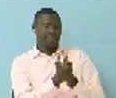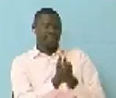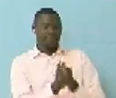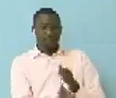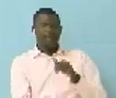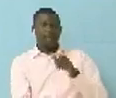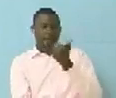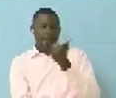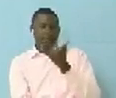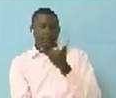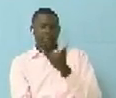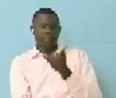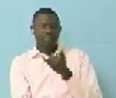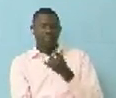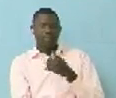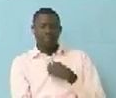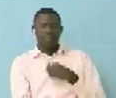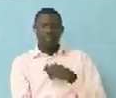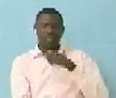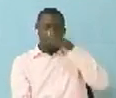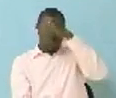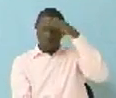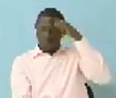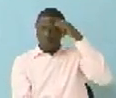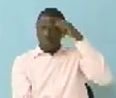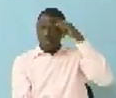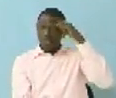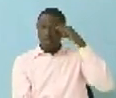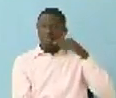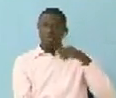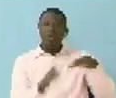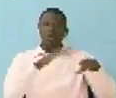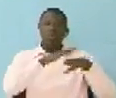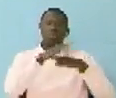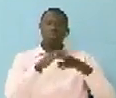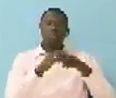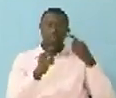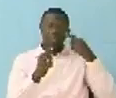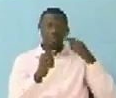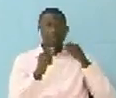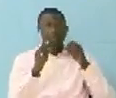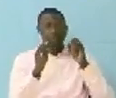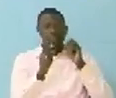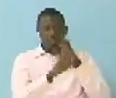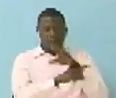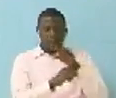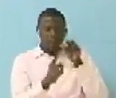Yes. It is working under his directives.